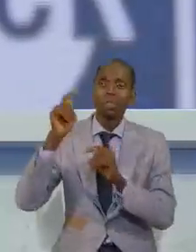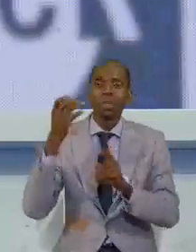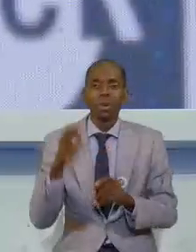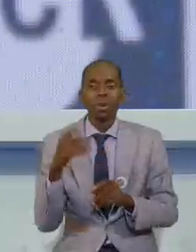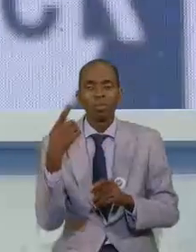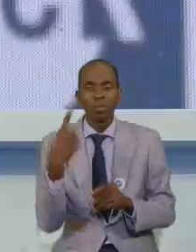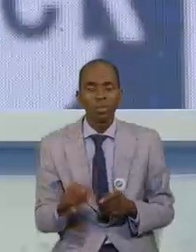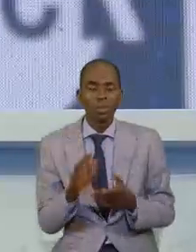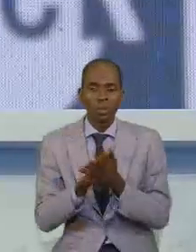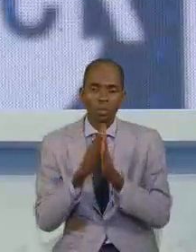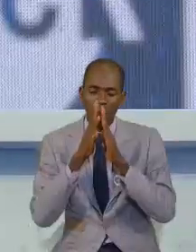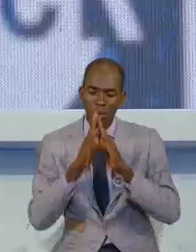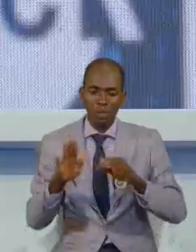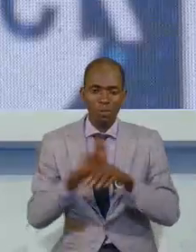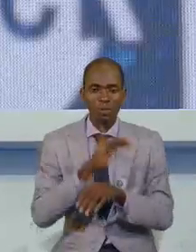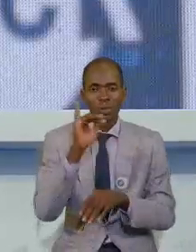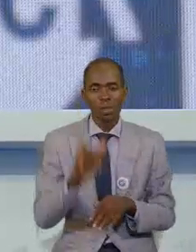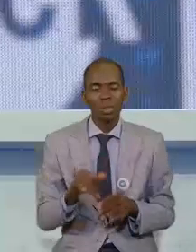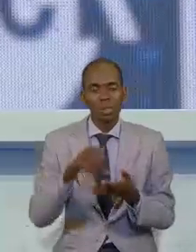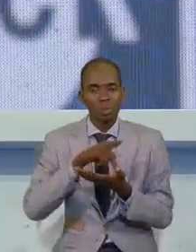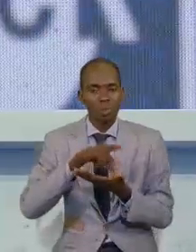pure by the Prince.